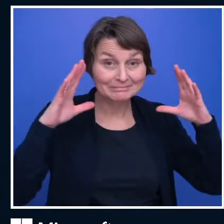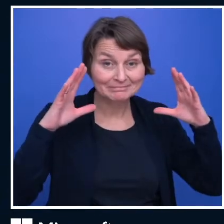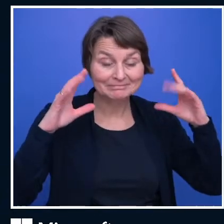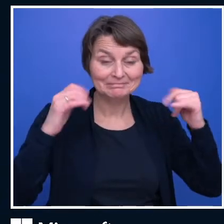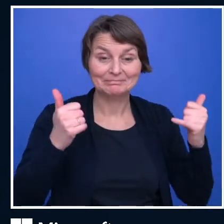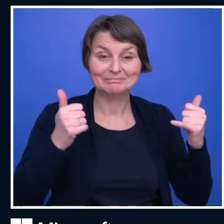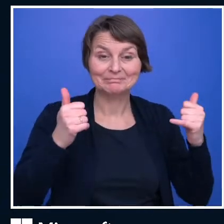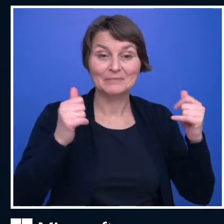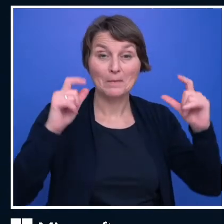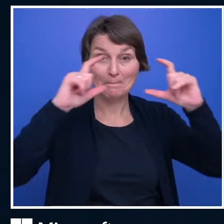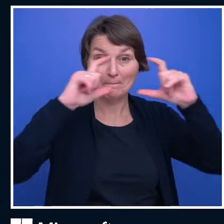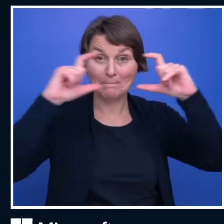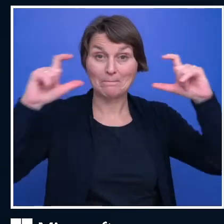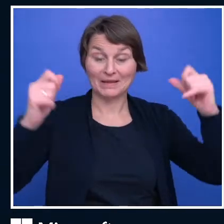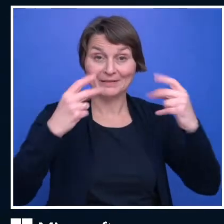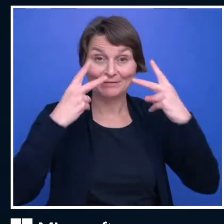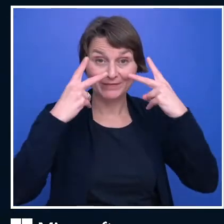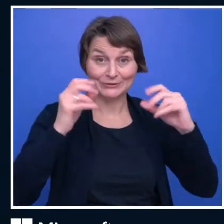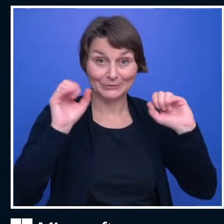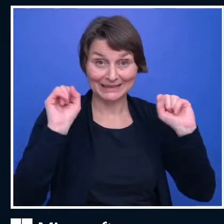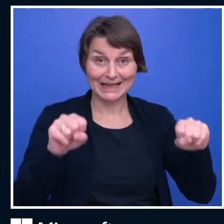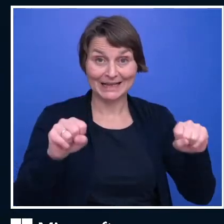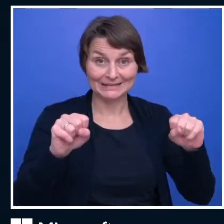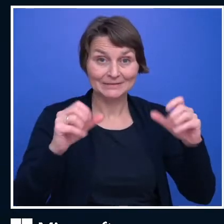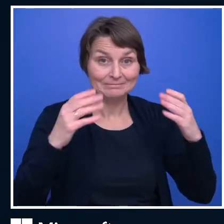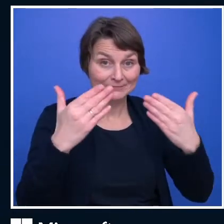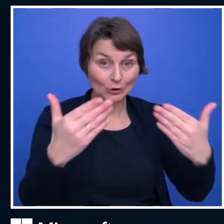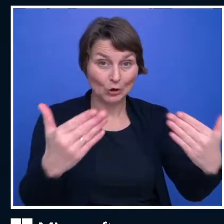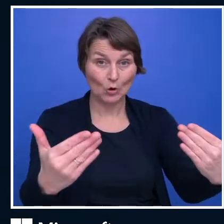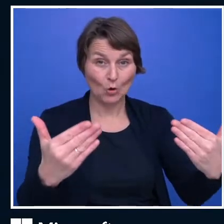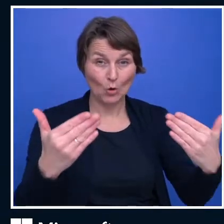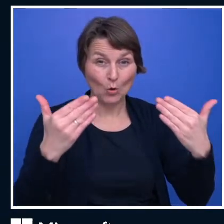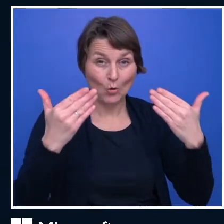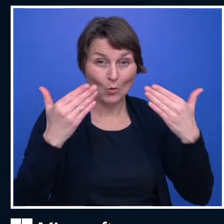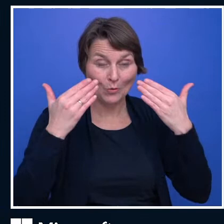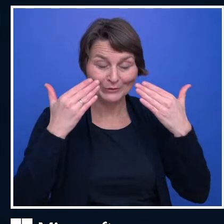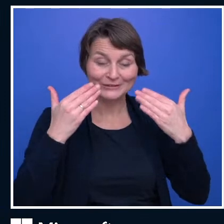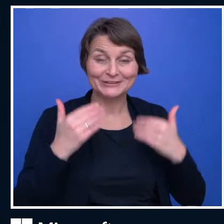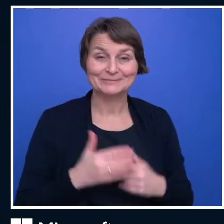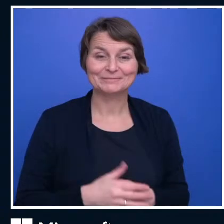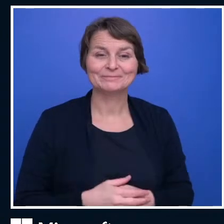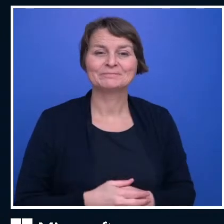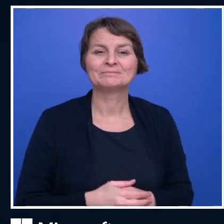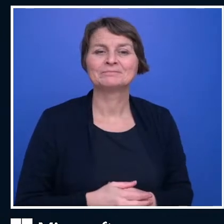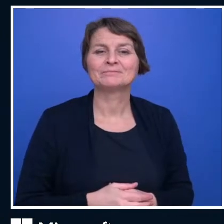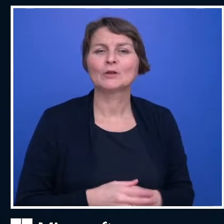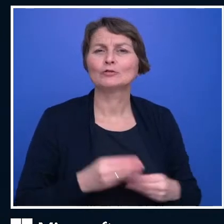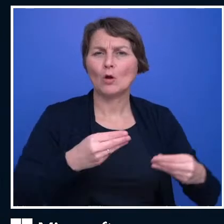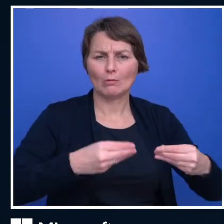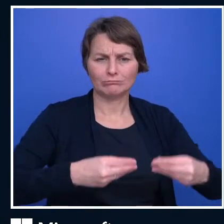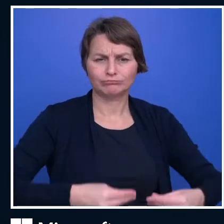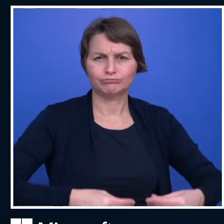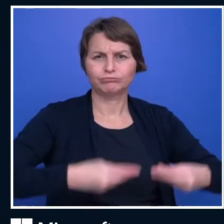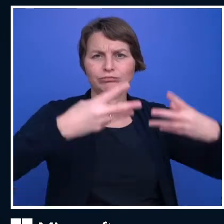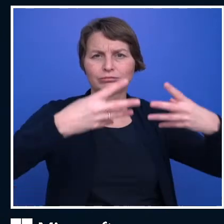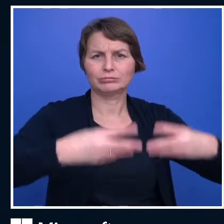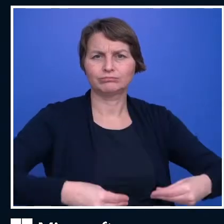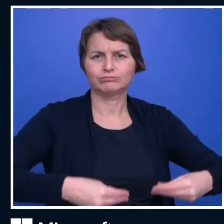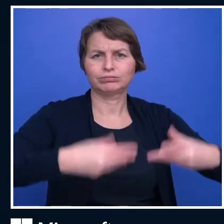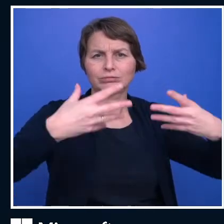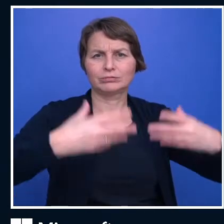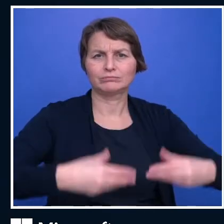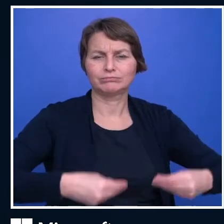visible now. Forgot to zoom in. So I'm simply loading the census data. I'll perform a couple